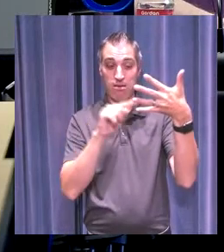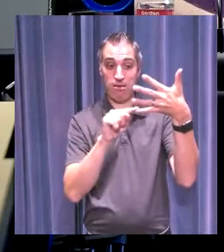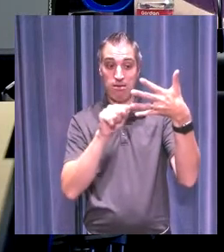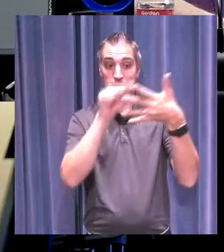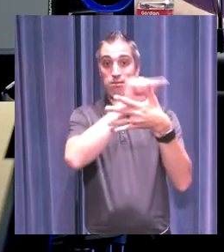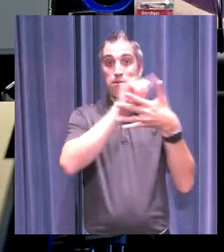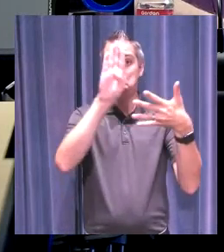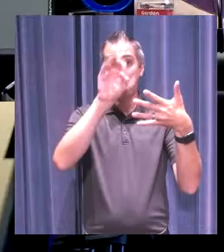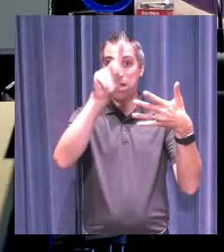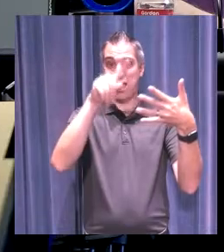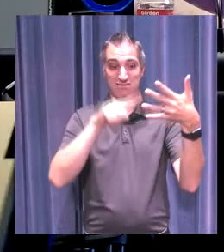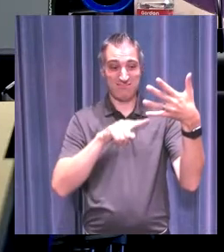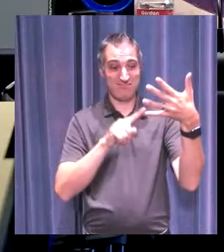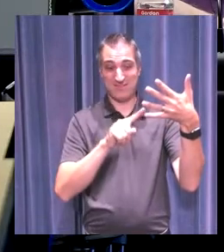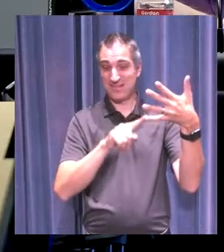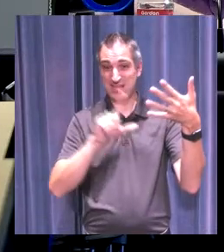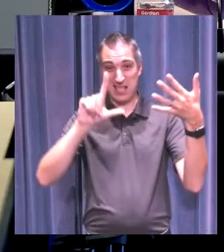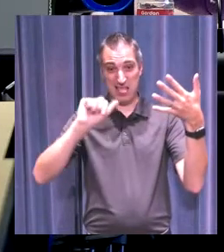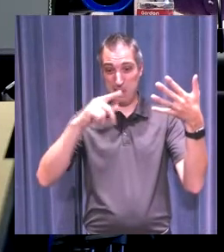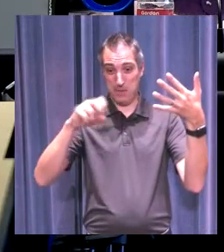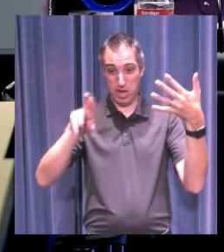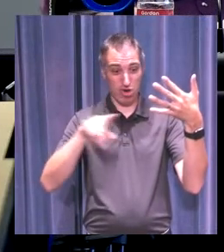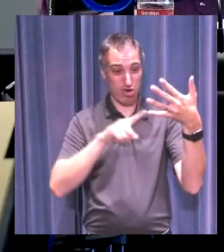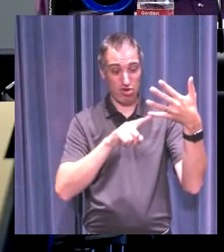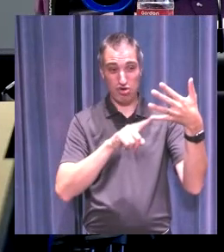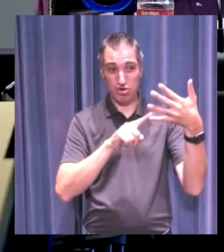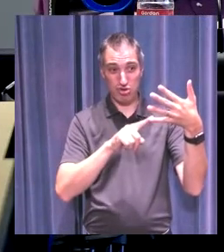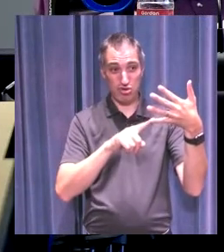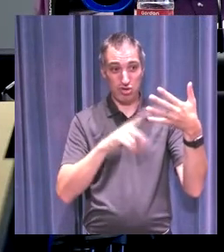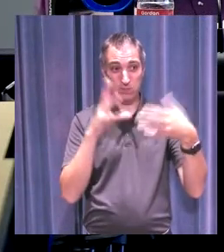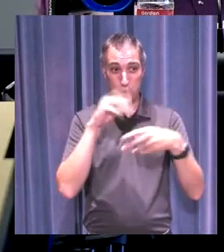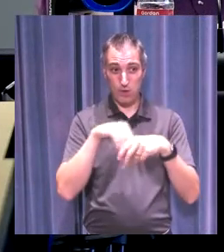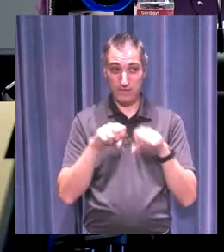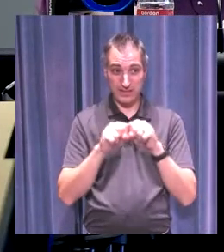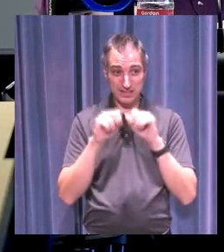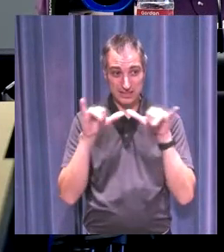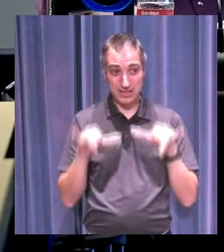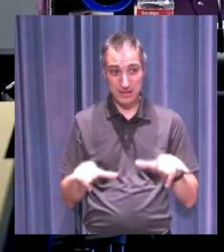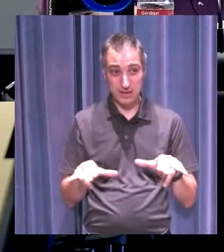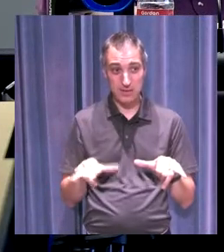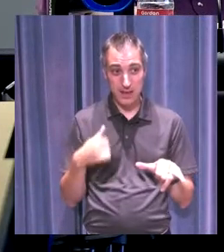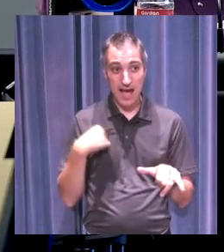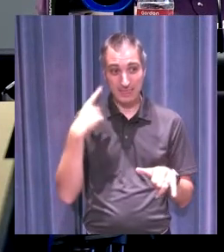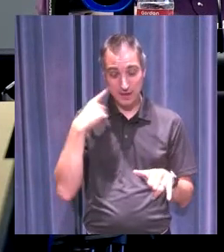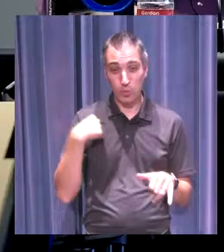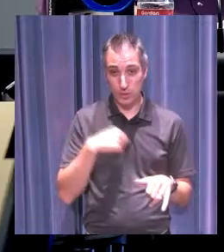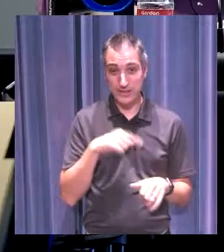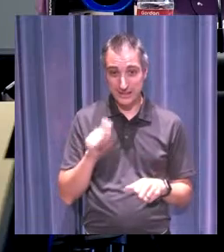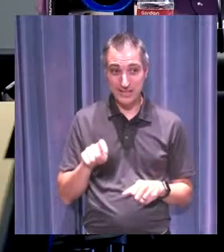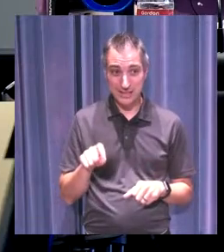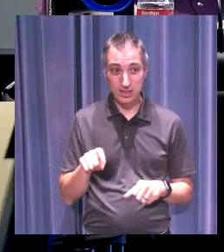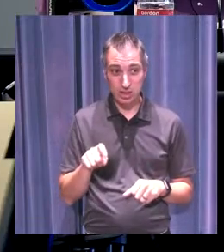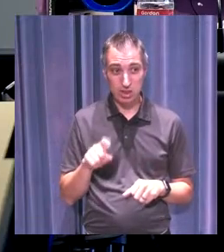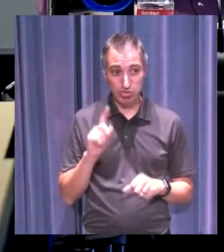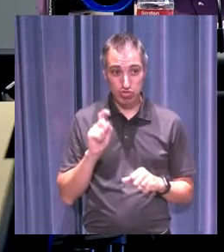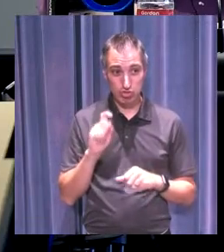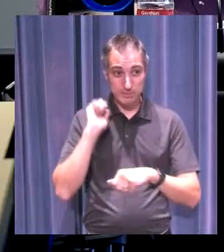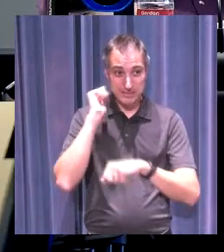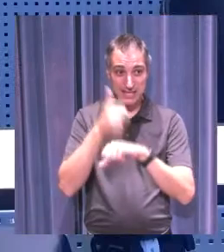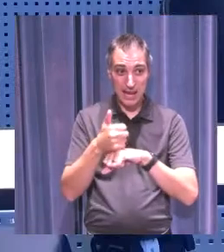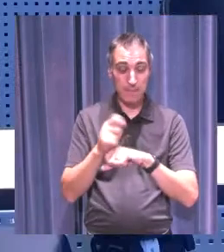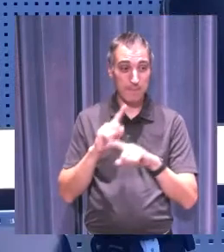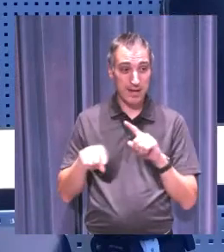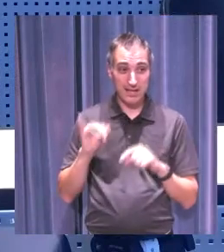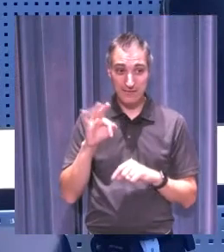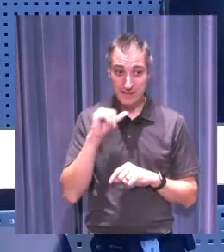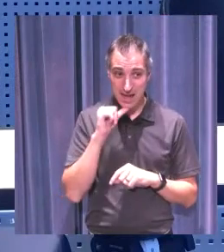bond. We get to the bottom, and this is part of the system, which is I think there is a need for. It should be put in place, but if it's